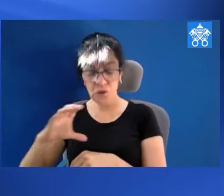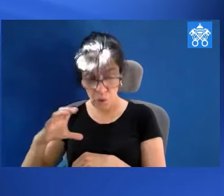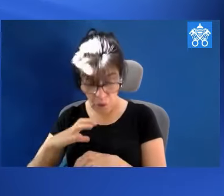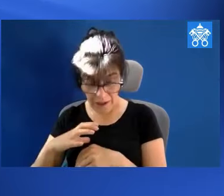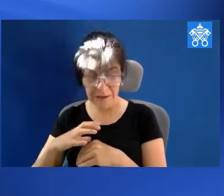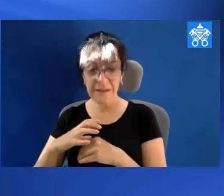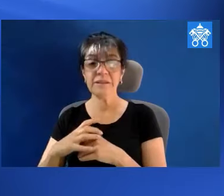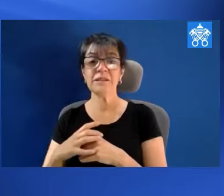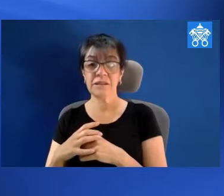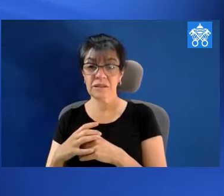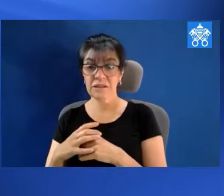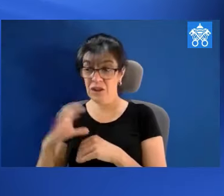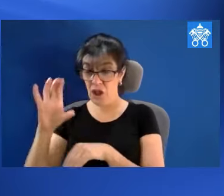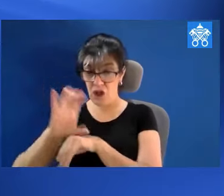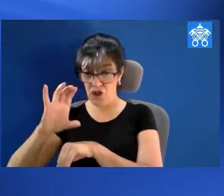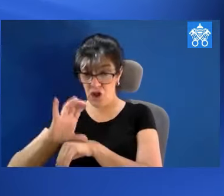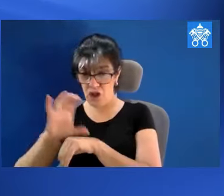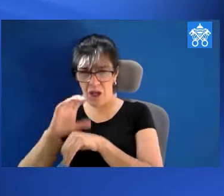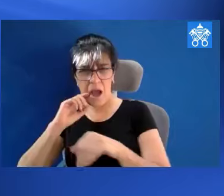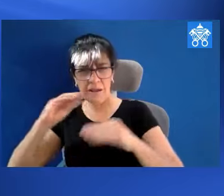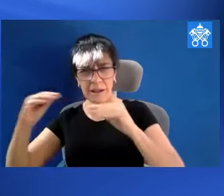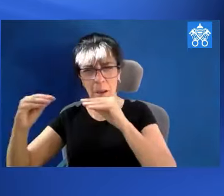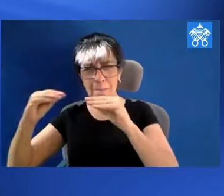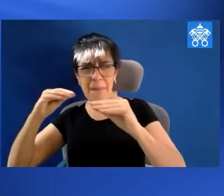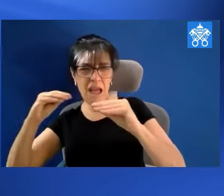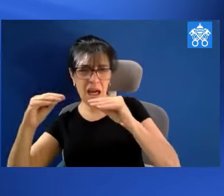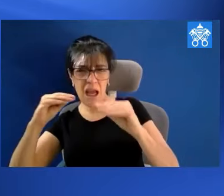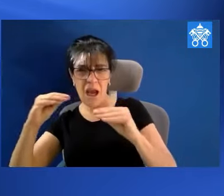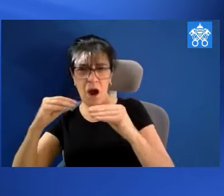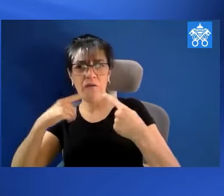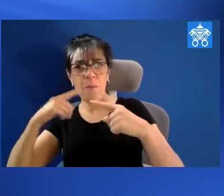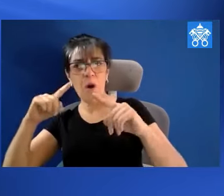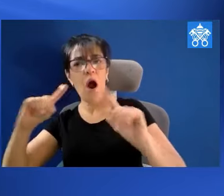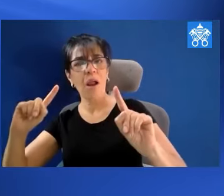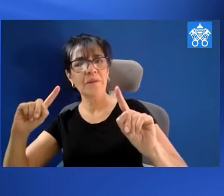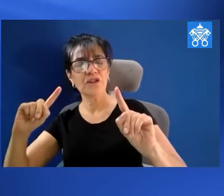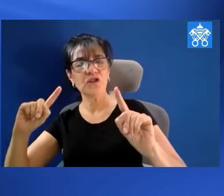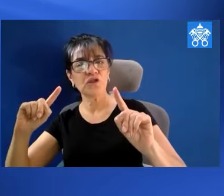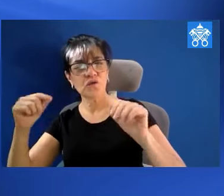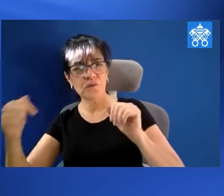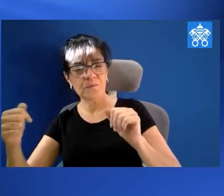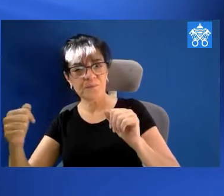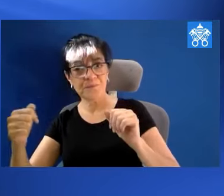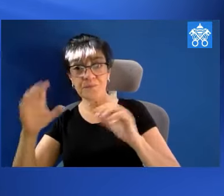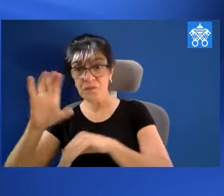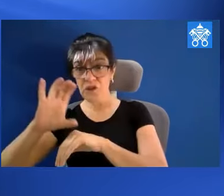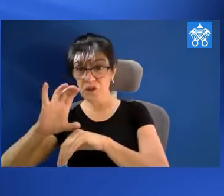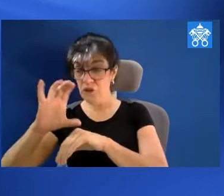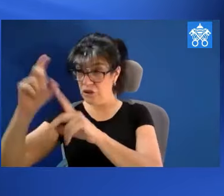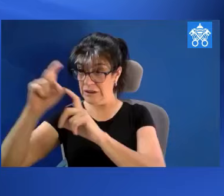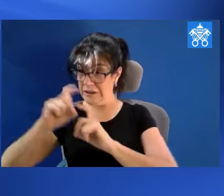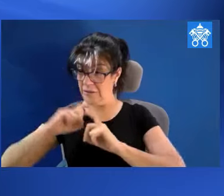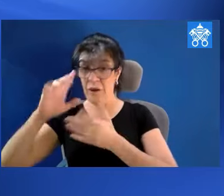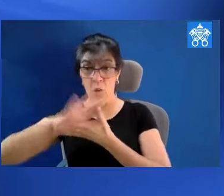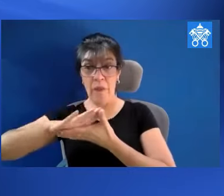the inspired text. The Church is the mediator of its authentic proclamation. Since the Church